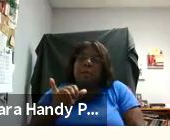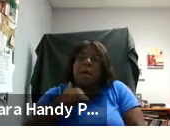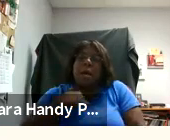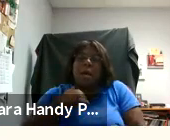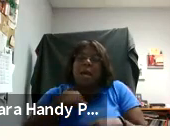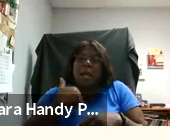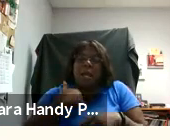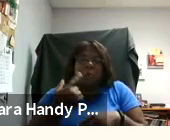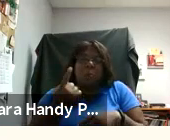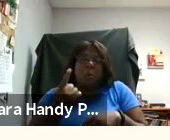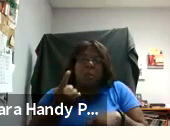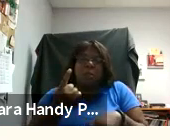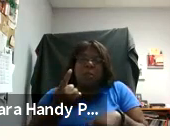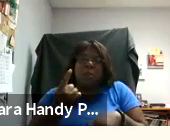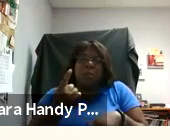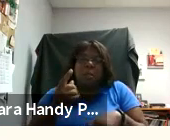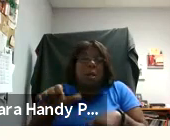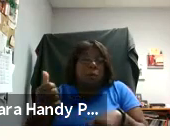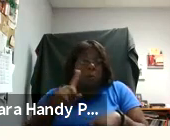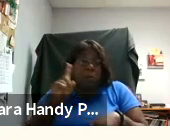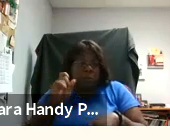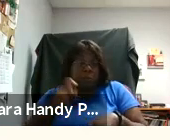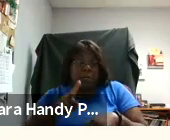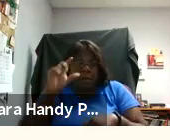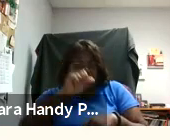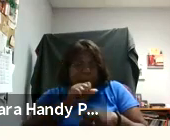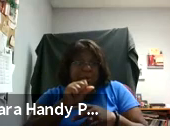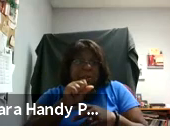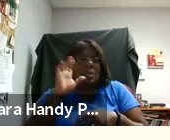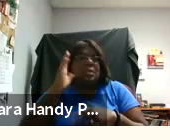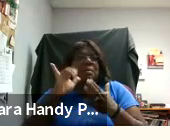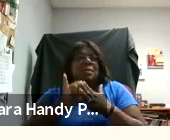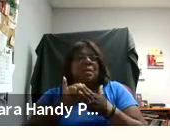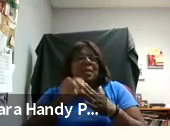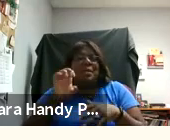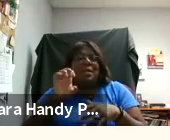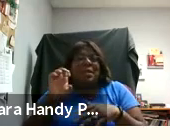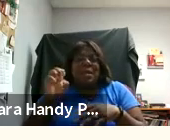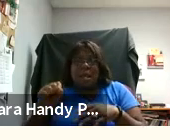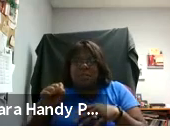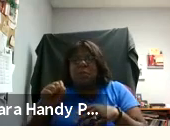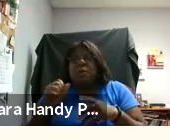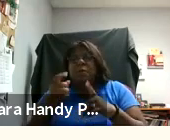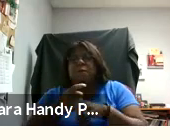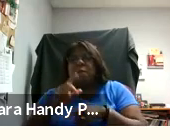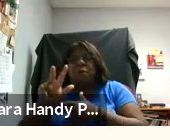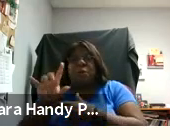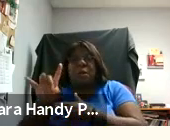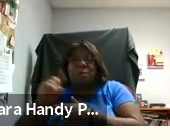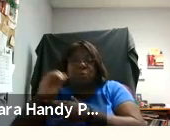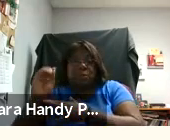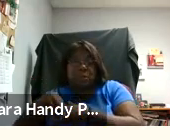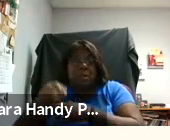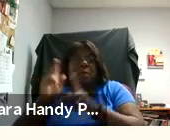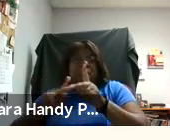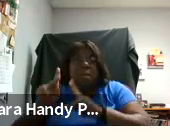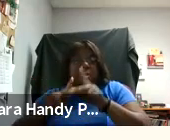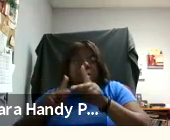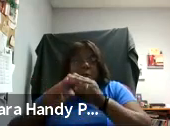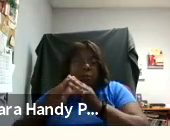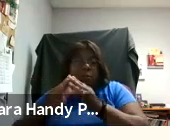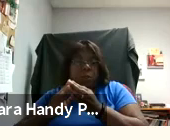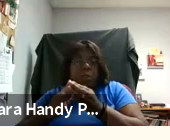have one just other question, I guess. It looks like in the EES, we went from 38% of people in the community